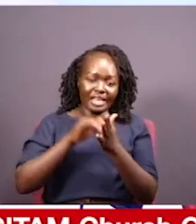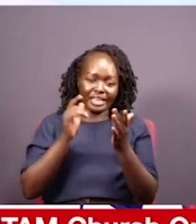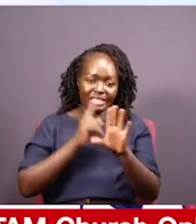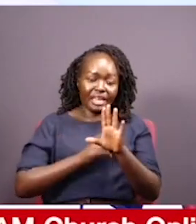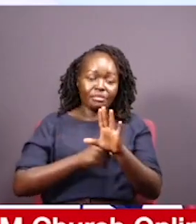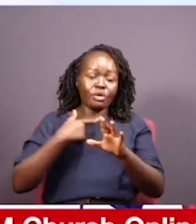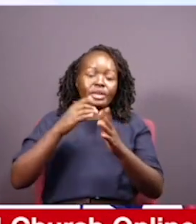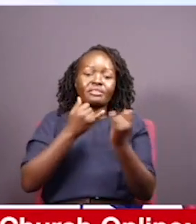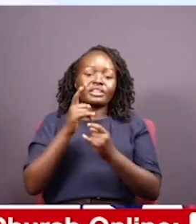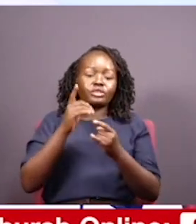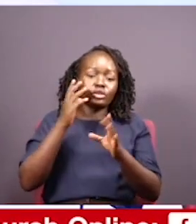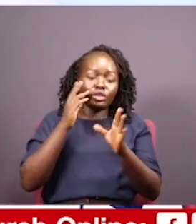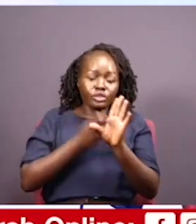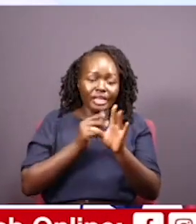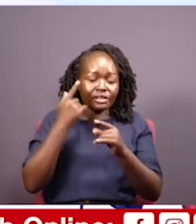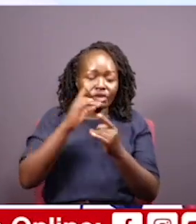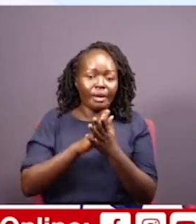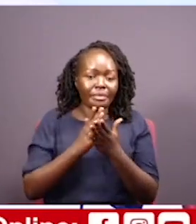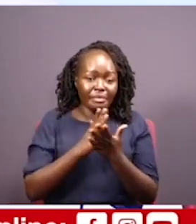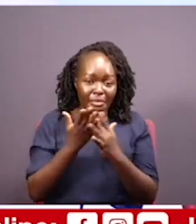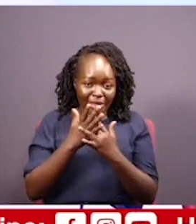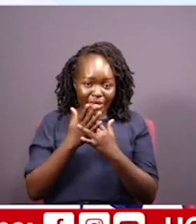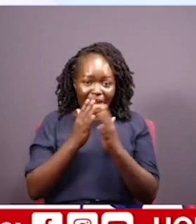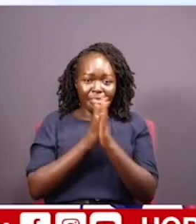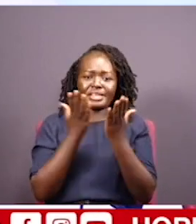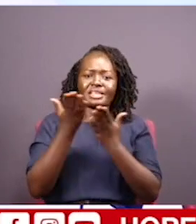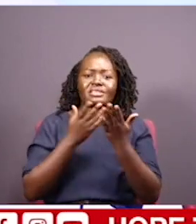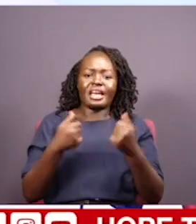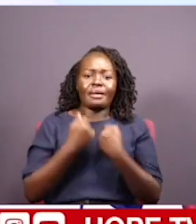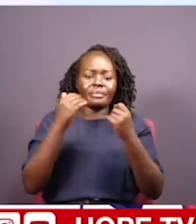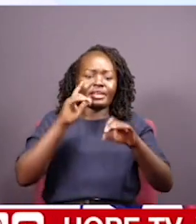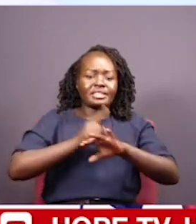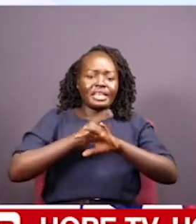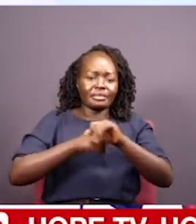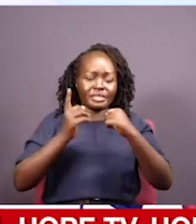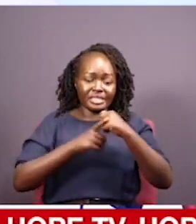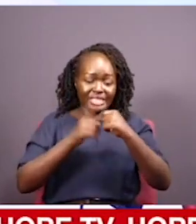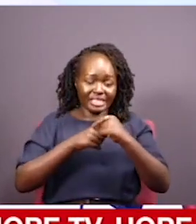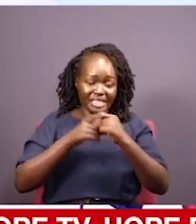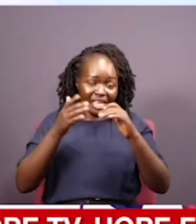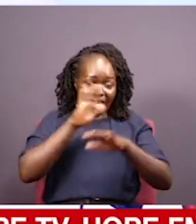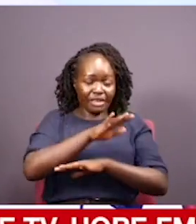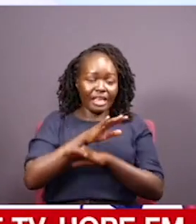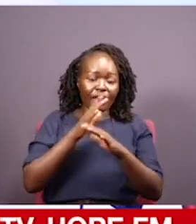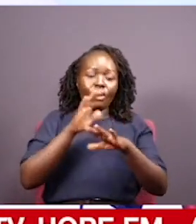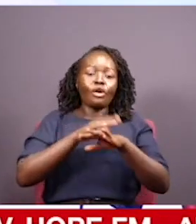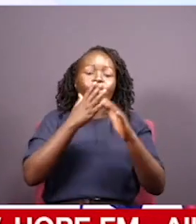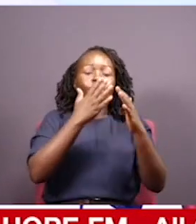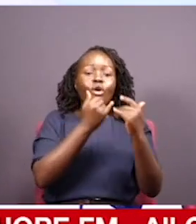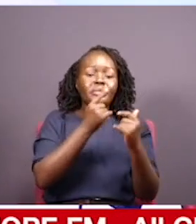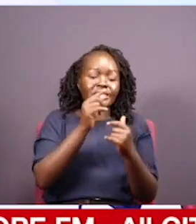our midweek prayer service. This will be happening at 6 p.m. live on Hope FM, Hope TV, and all